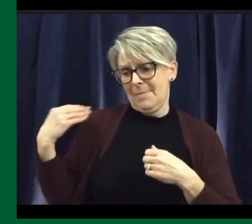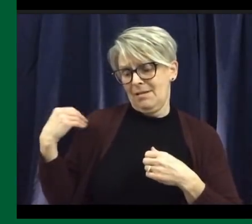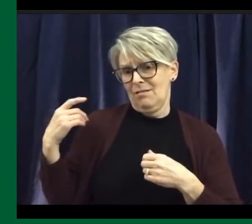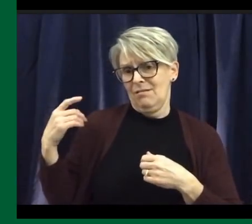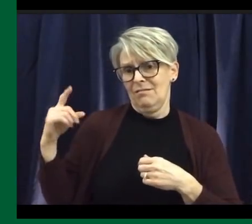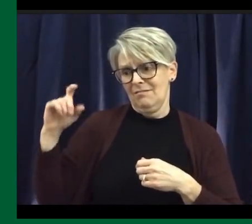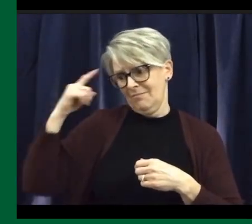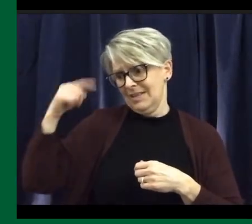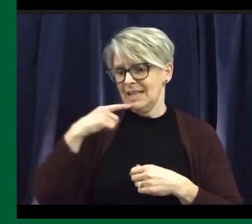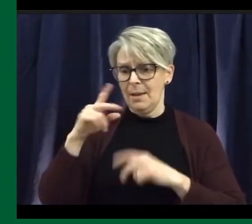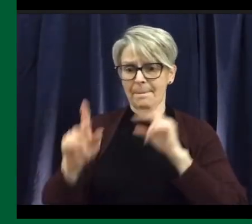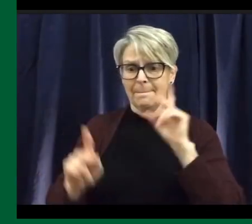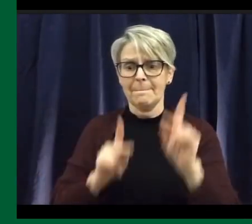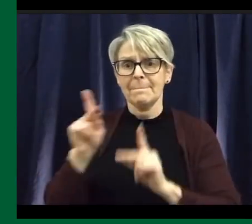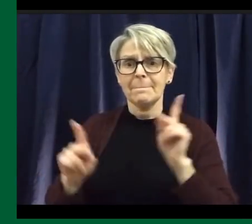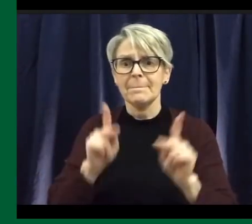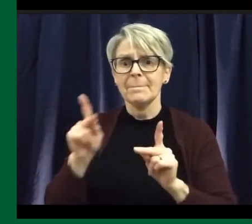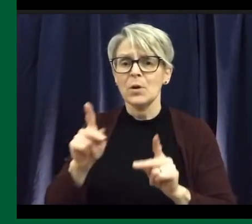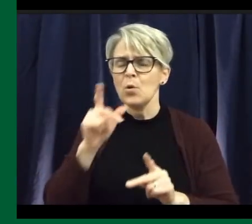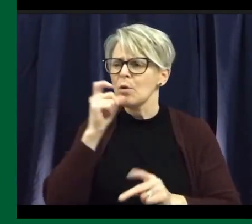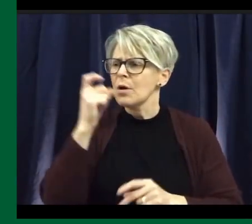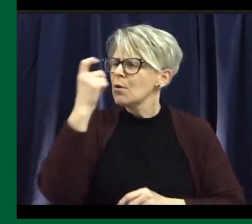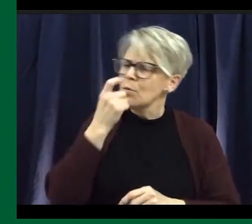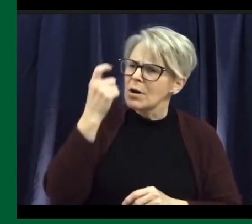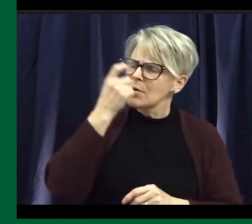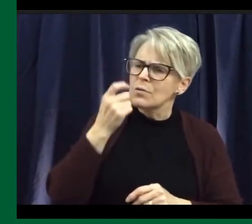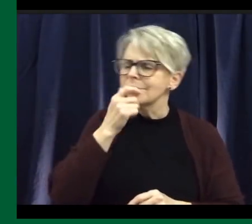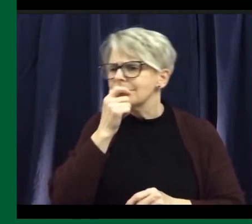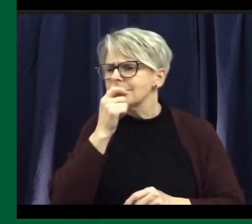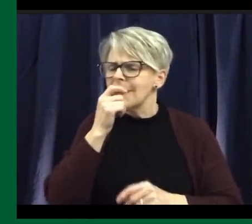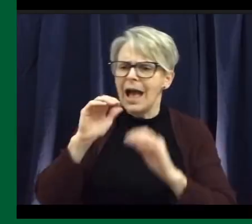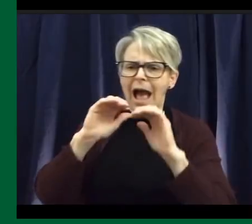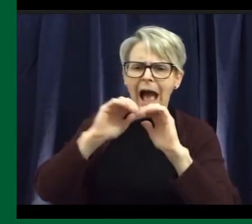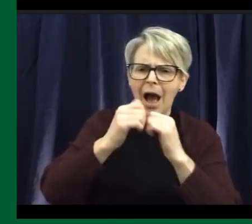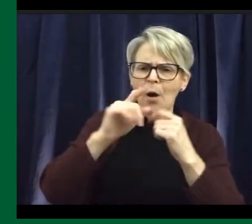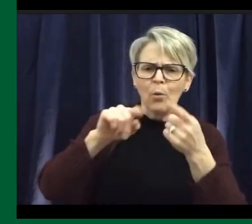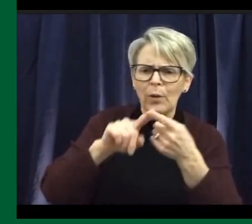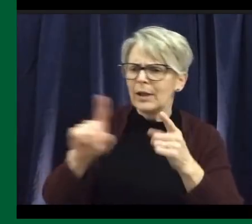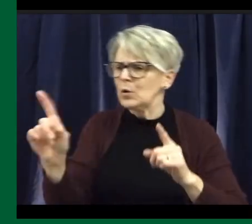that for people who were wondering about how, when, where to